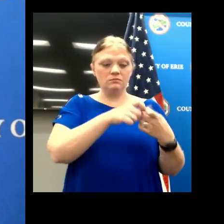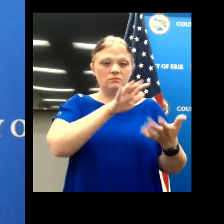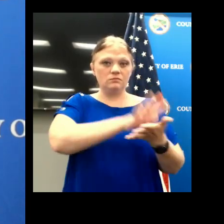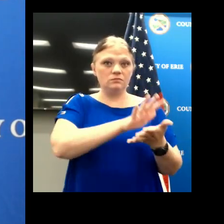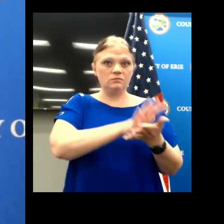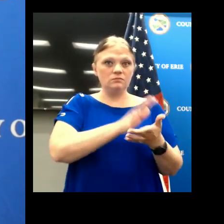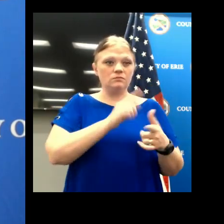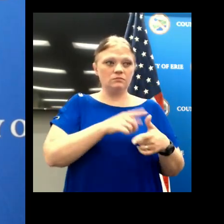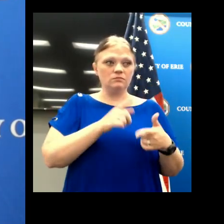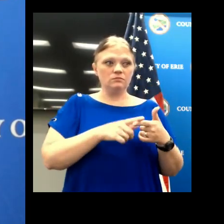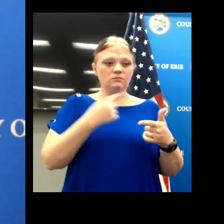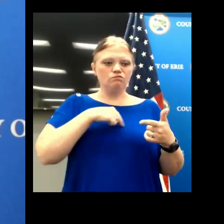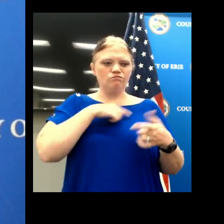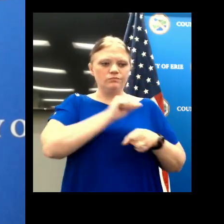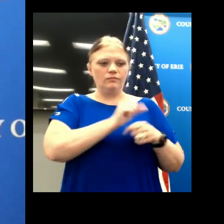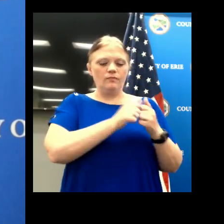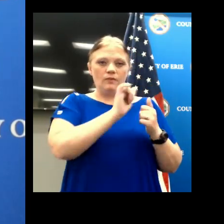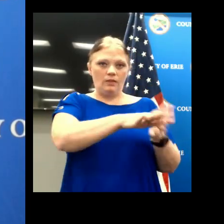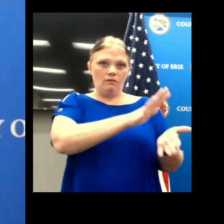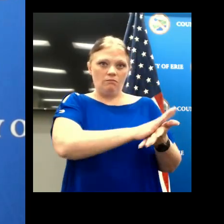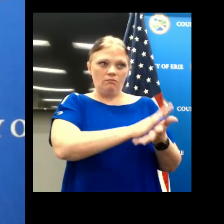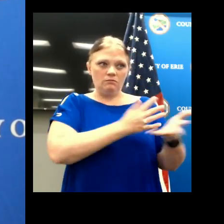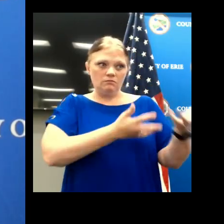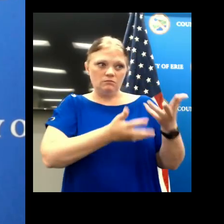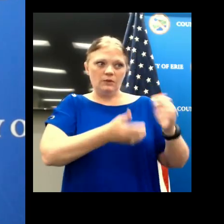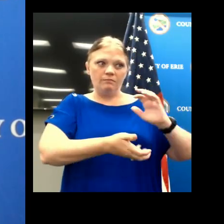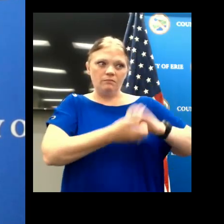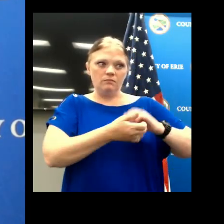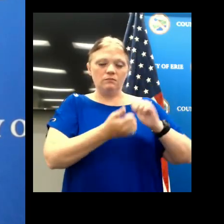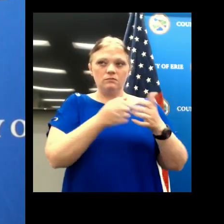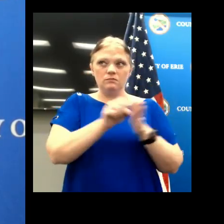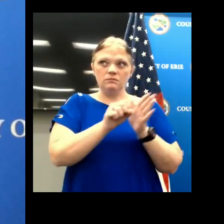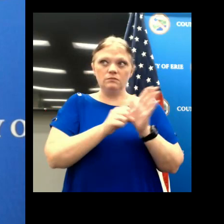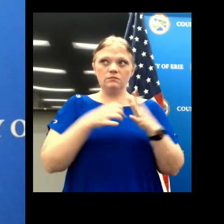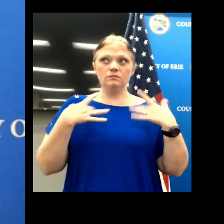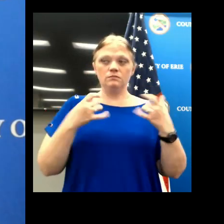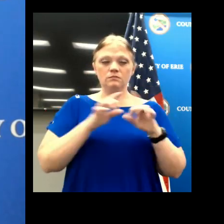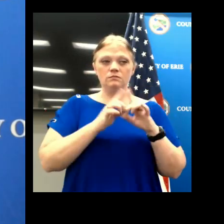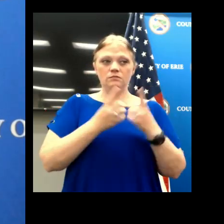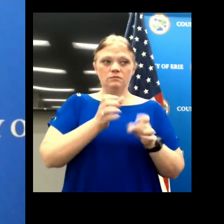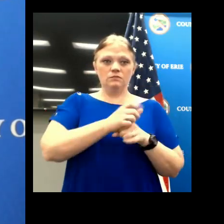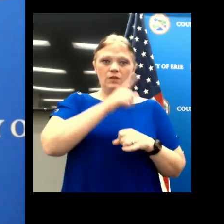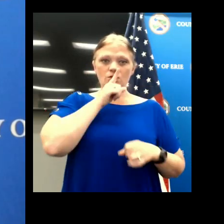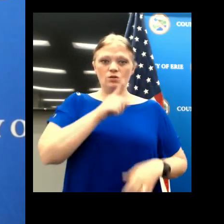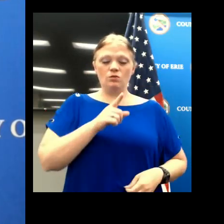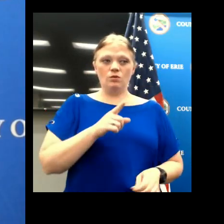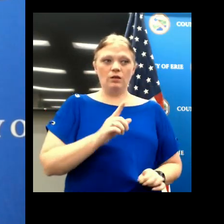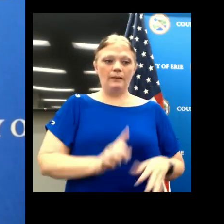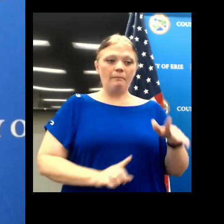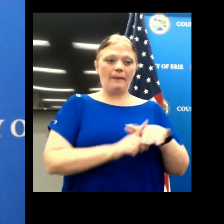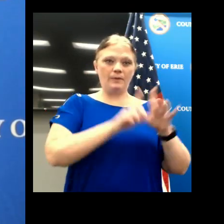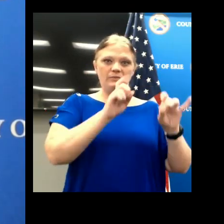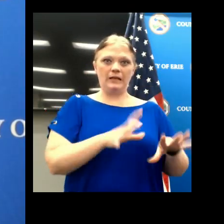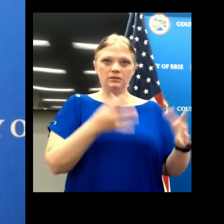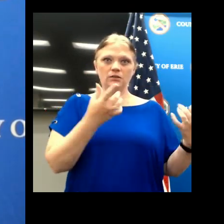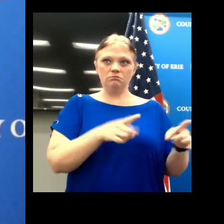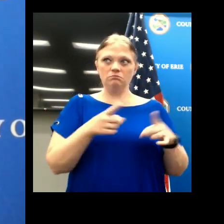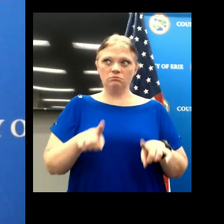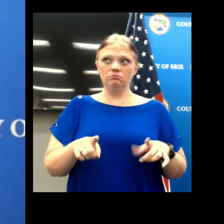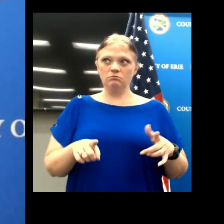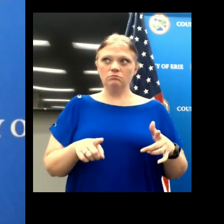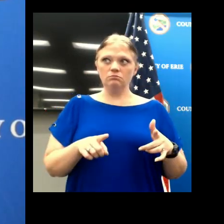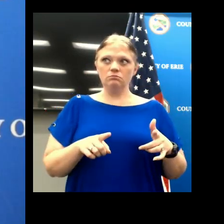school, we would work with that school and partner with the state health department to ensure pop-up testing was done. And